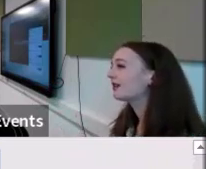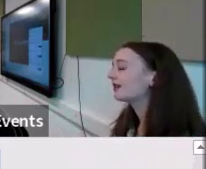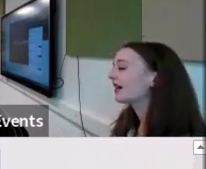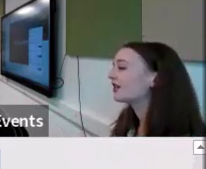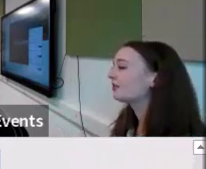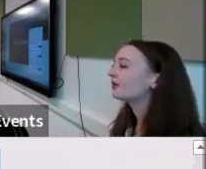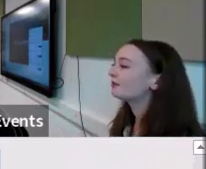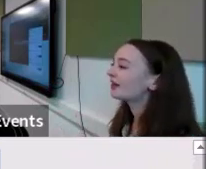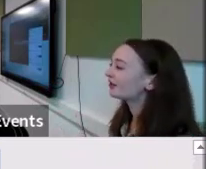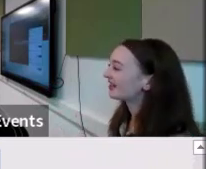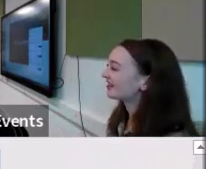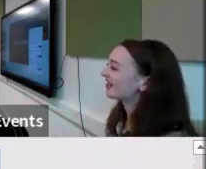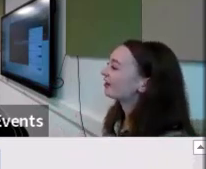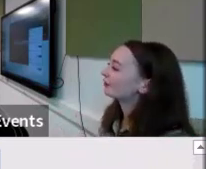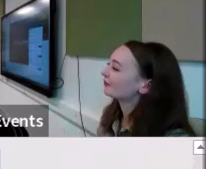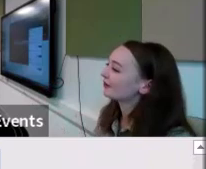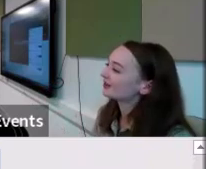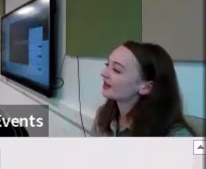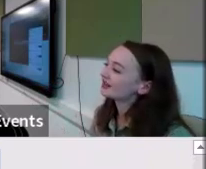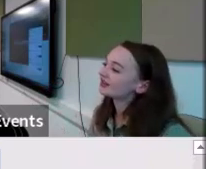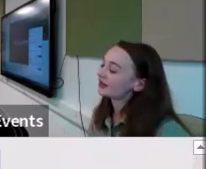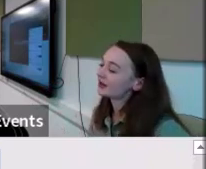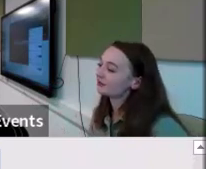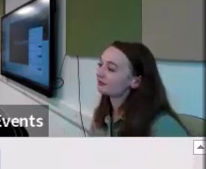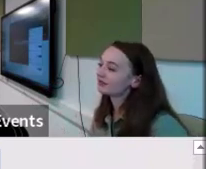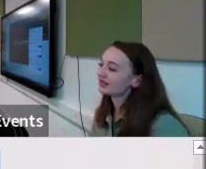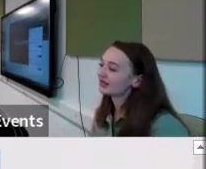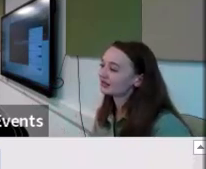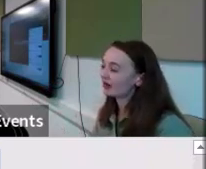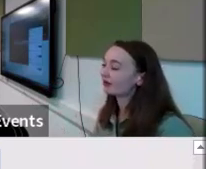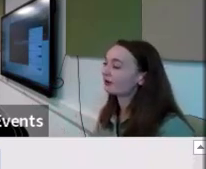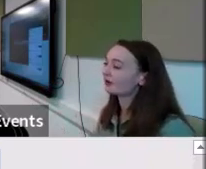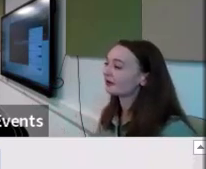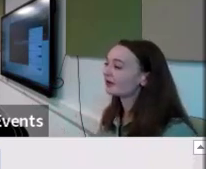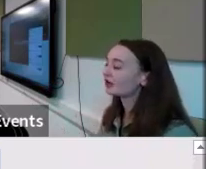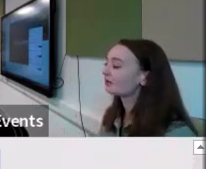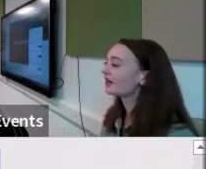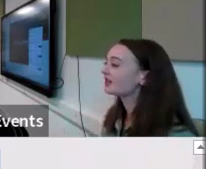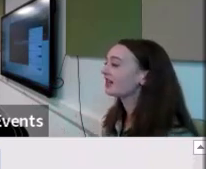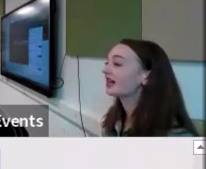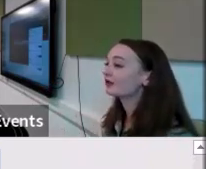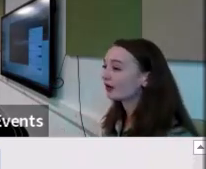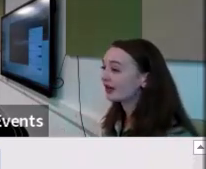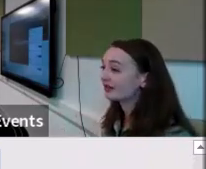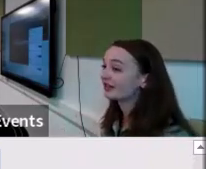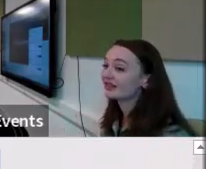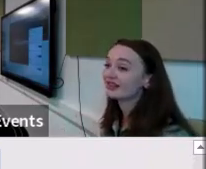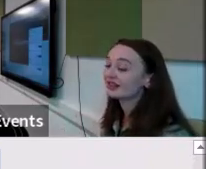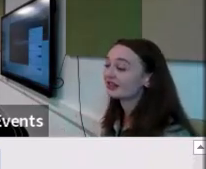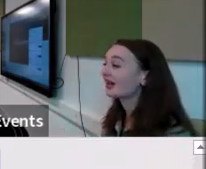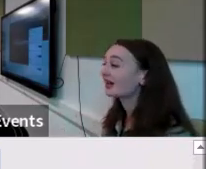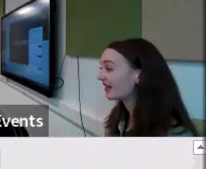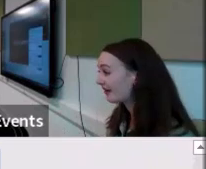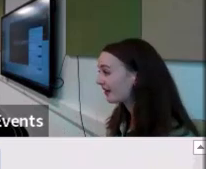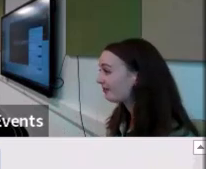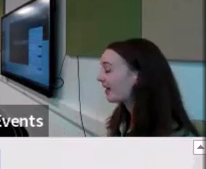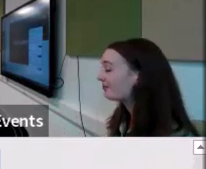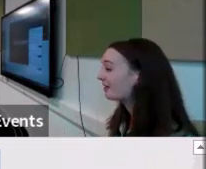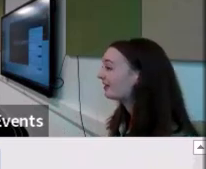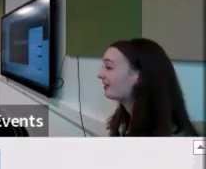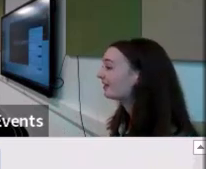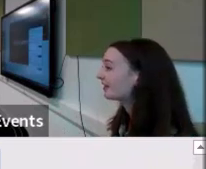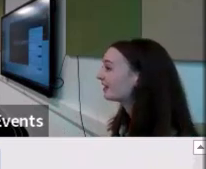Who else is there? Some of you might know Jessica Kellgren-Fozard. She's quite a well-known YouTuber. She has chronic illnesses and she has a